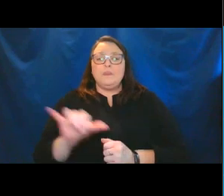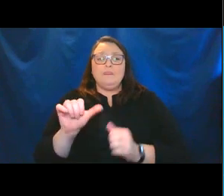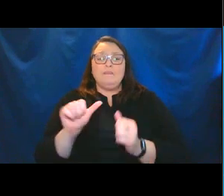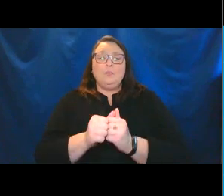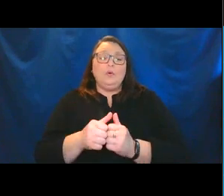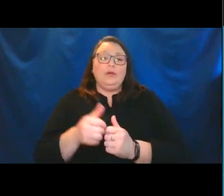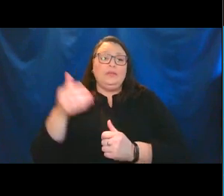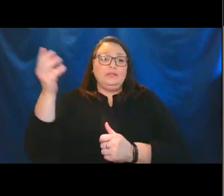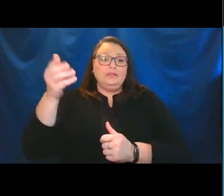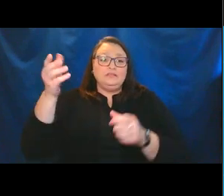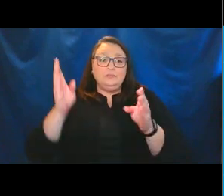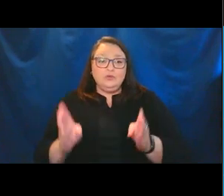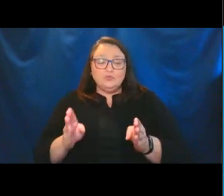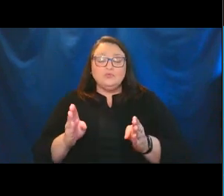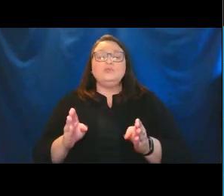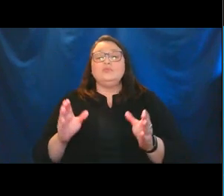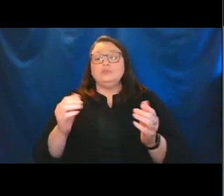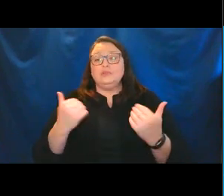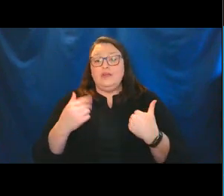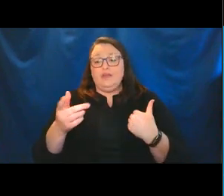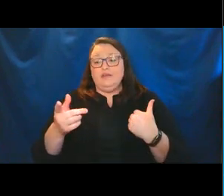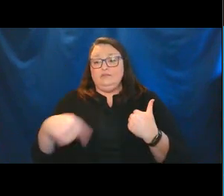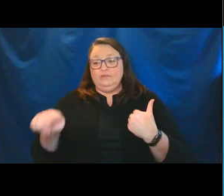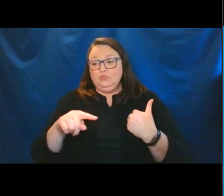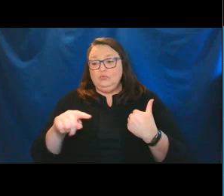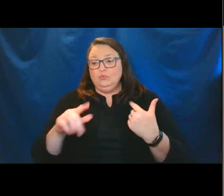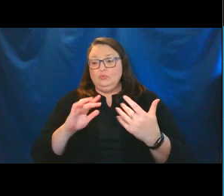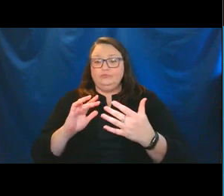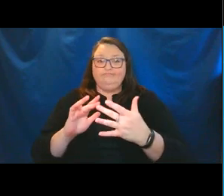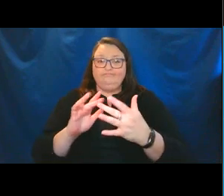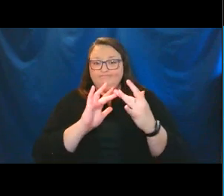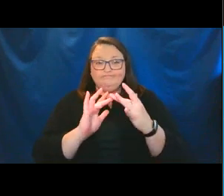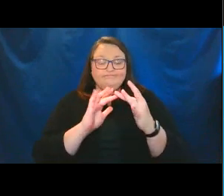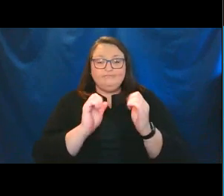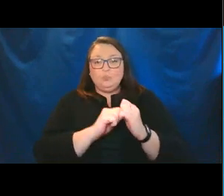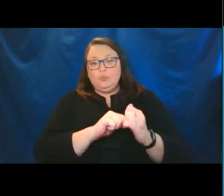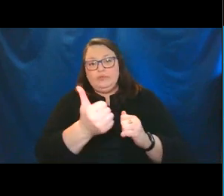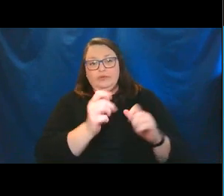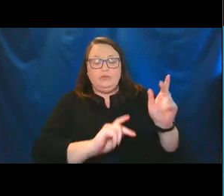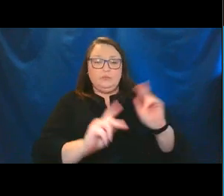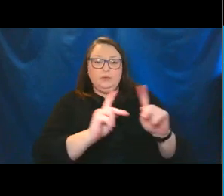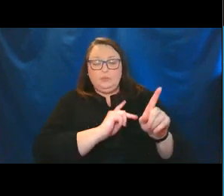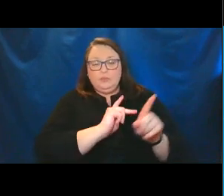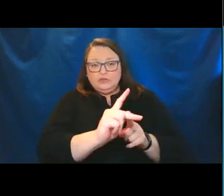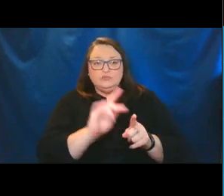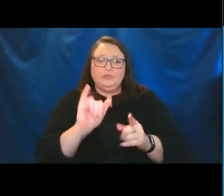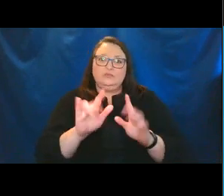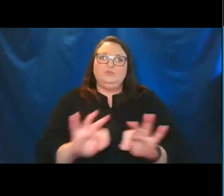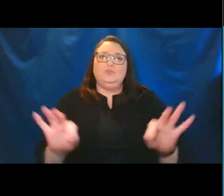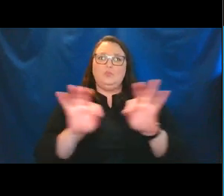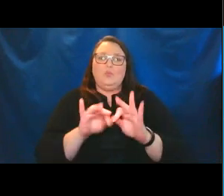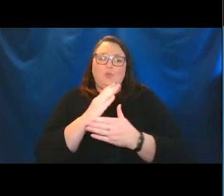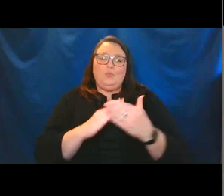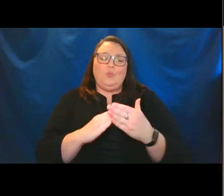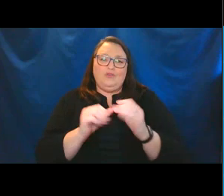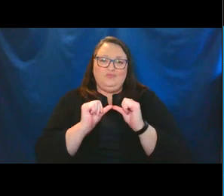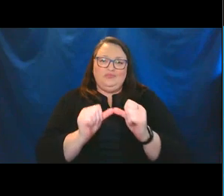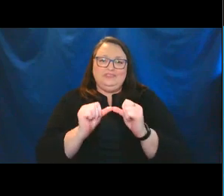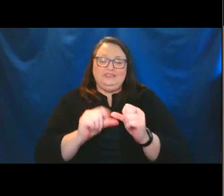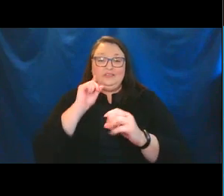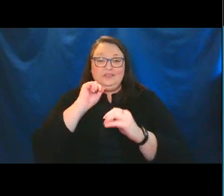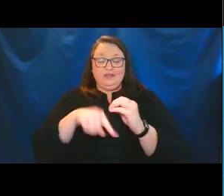speakers, just connecting, really trying to network. And I mean, because that's a huge component around resilience as well. And thinking about